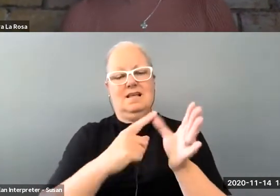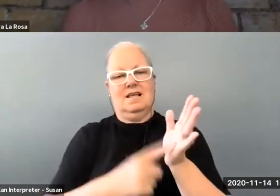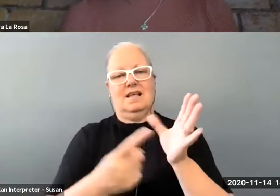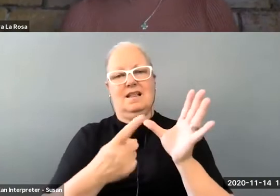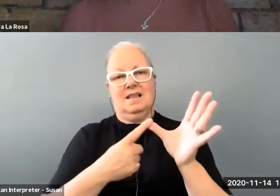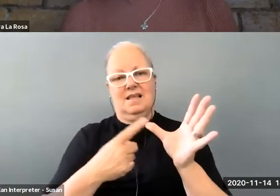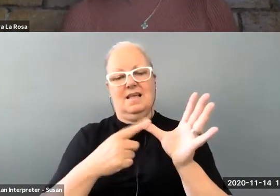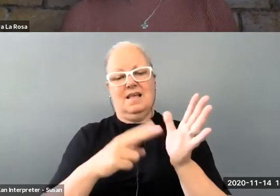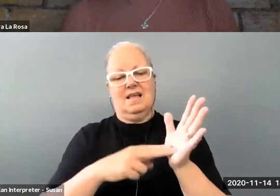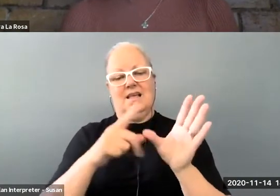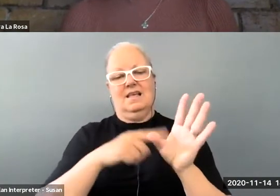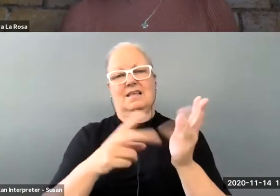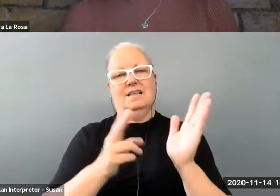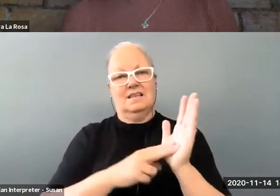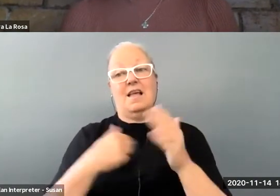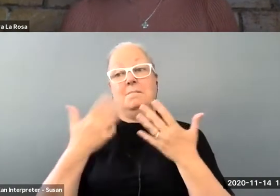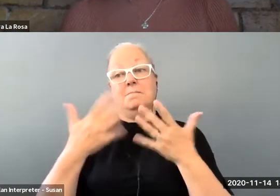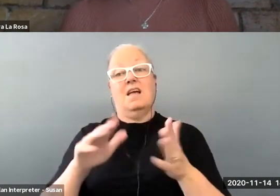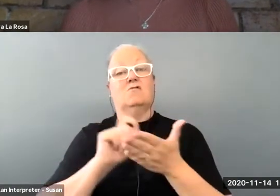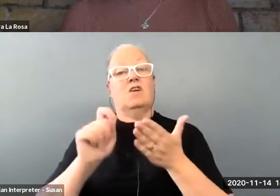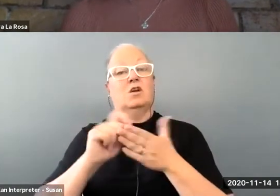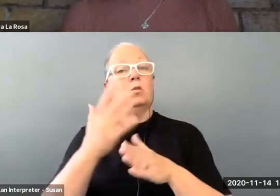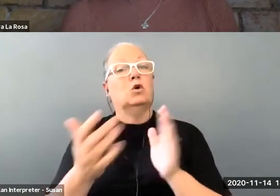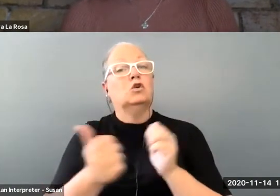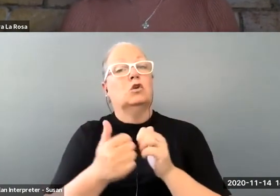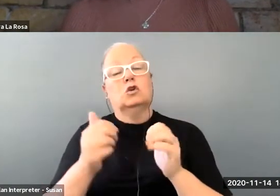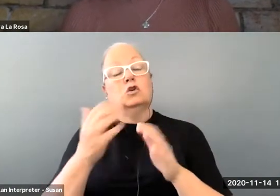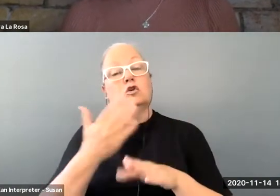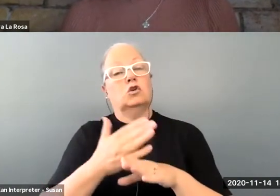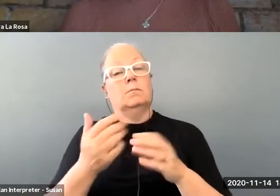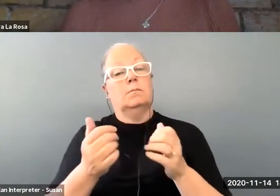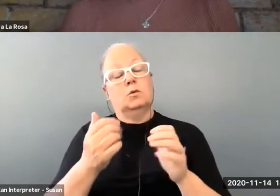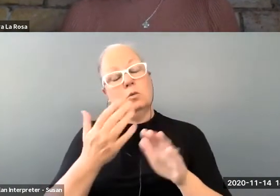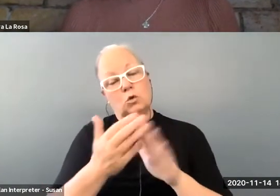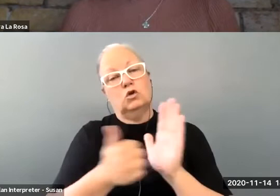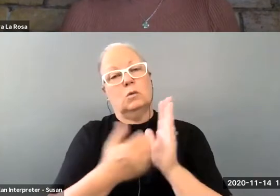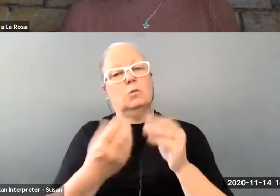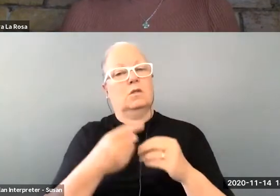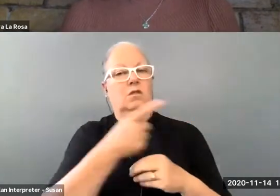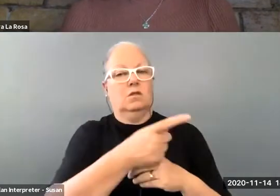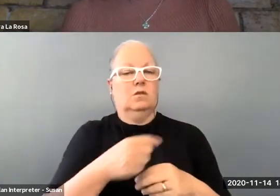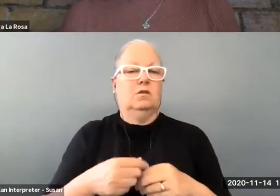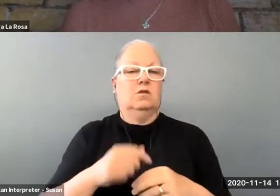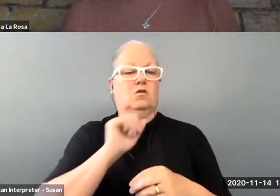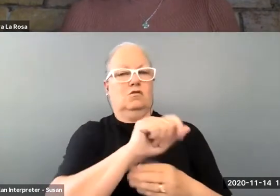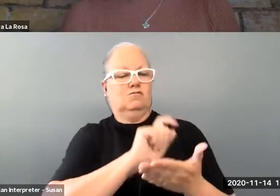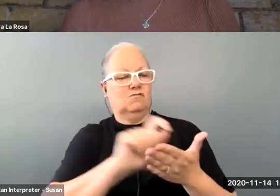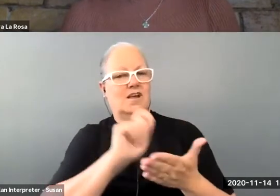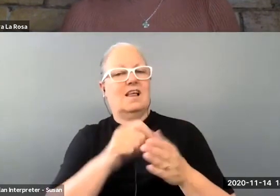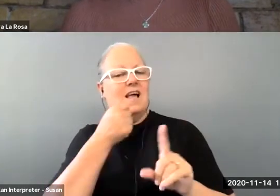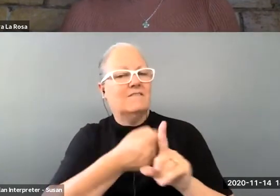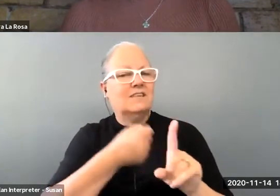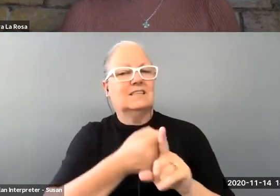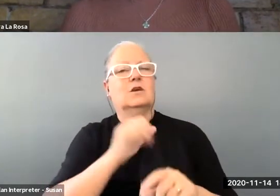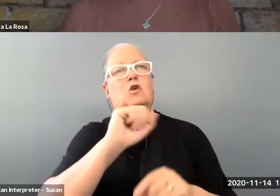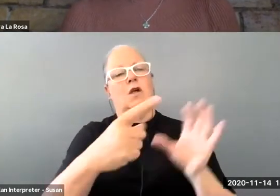I was lucky enough to do a writing workshop with. And she writes her advocacy and her